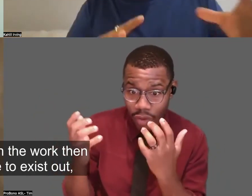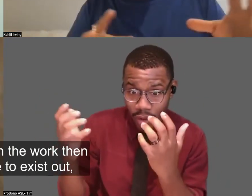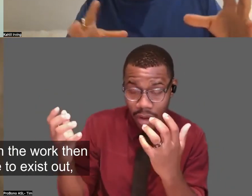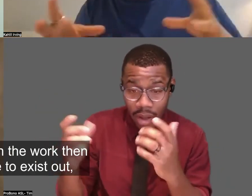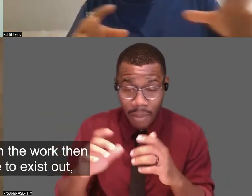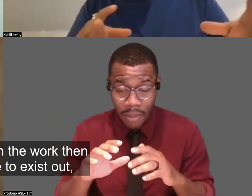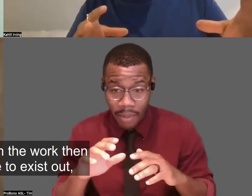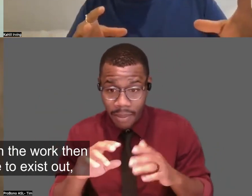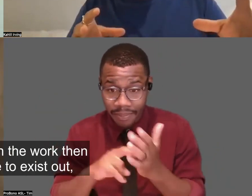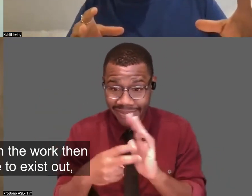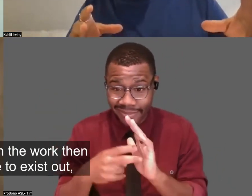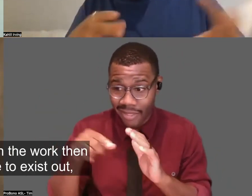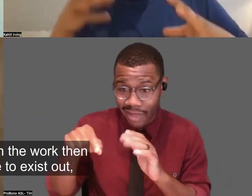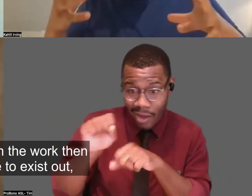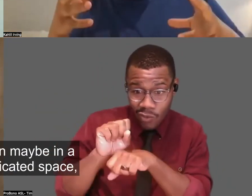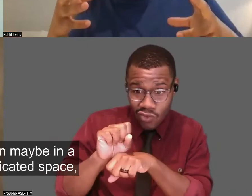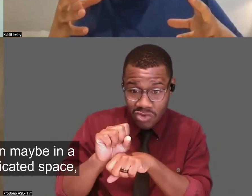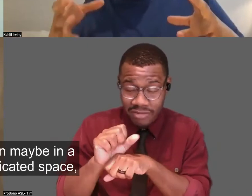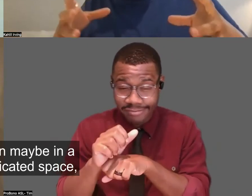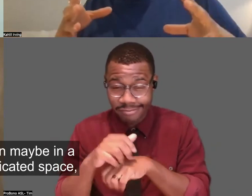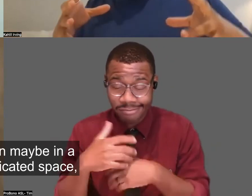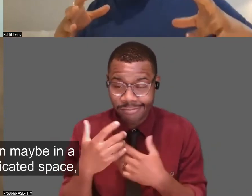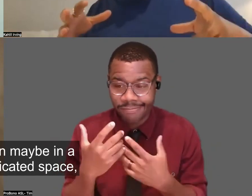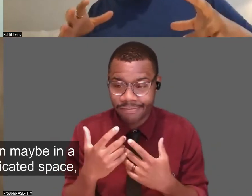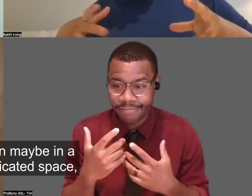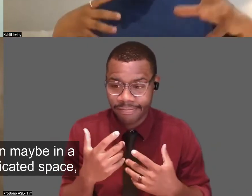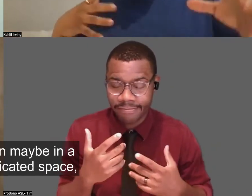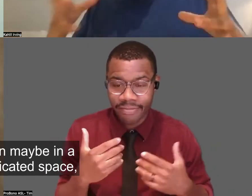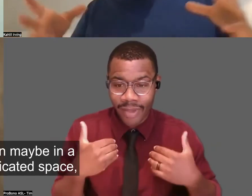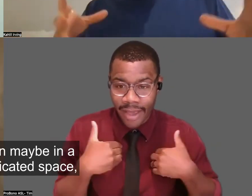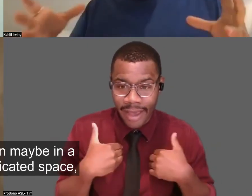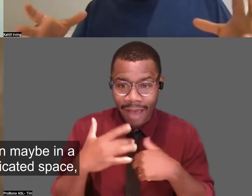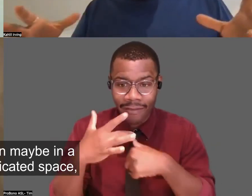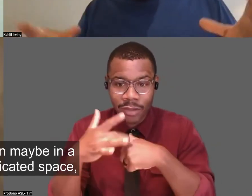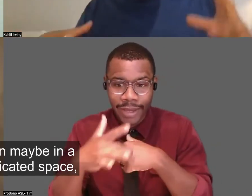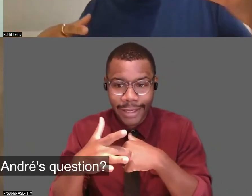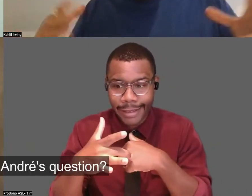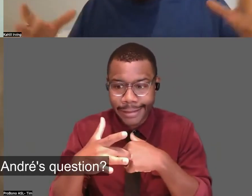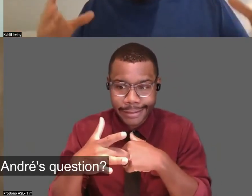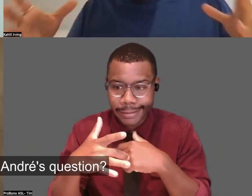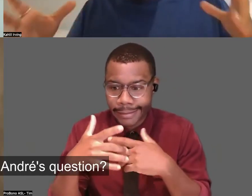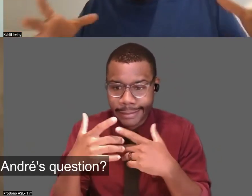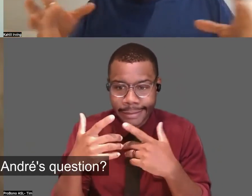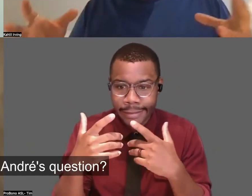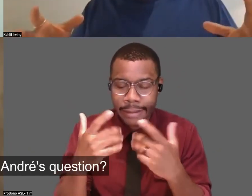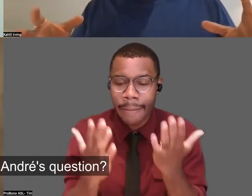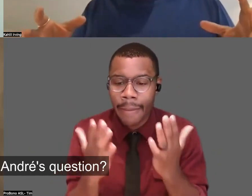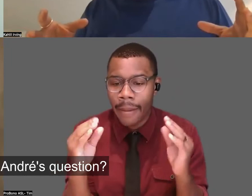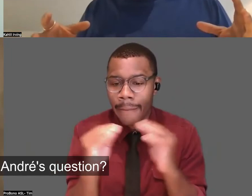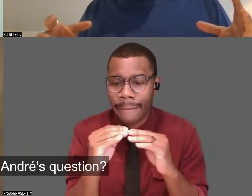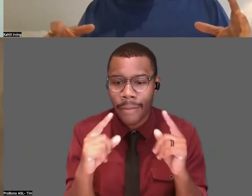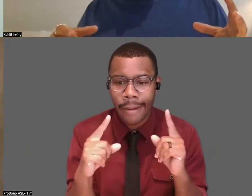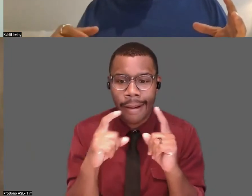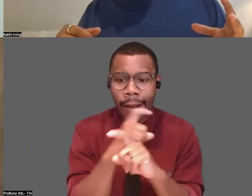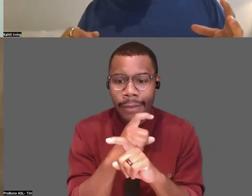have space to exist out, in maybe in a more complicated space in relationship to Andre's